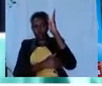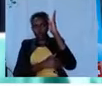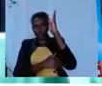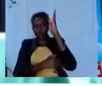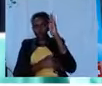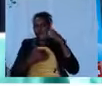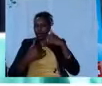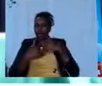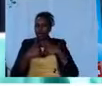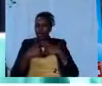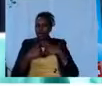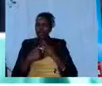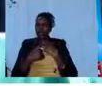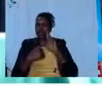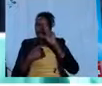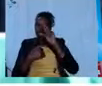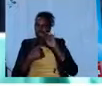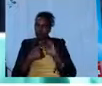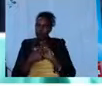Hakuna